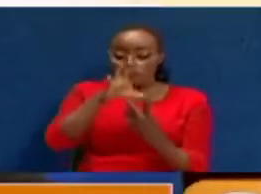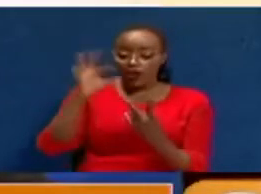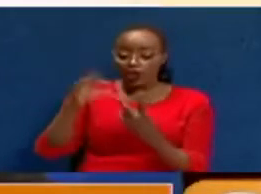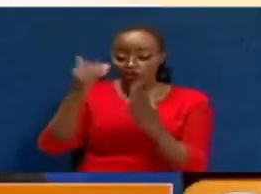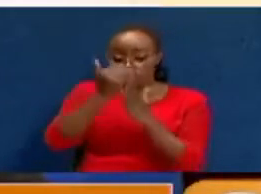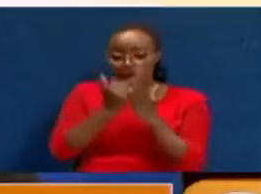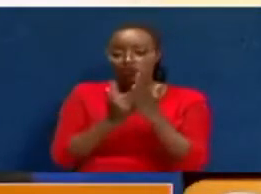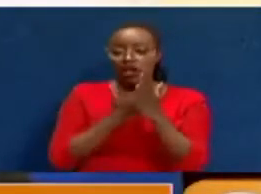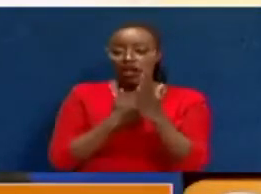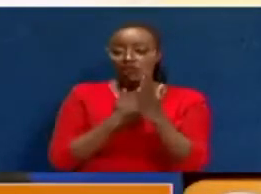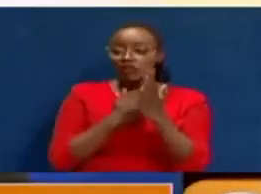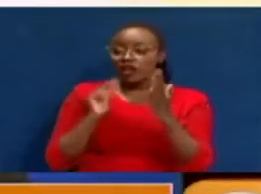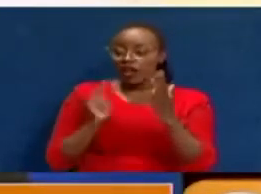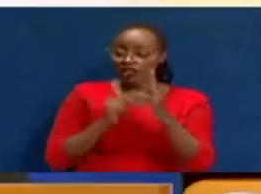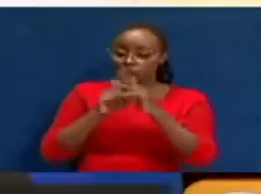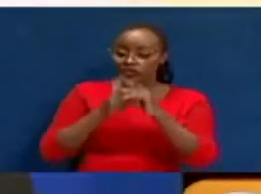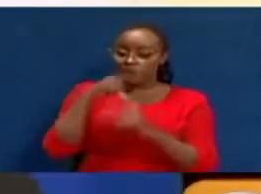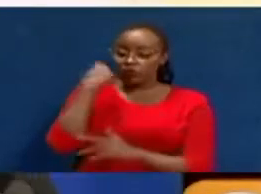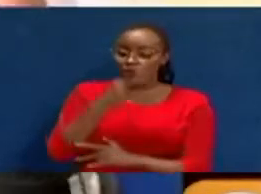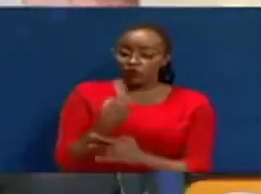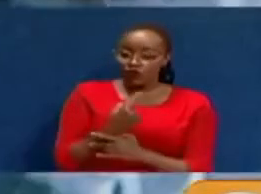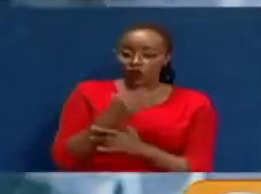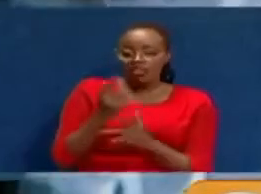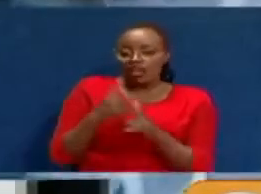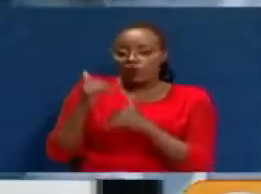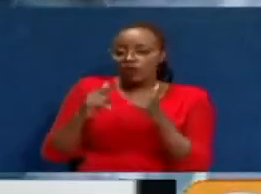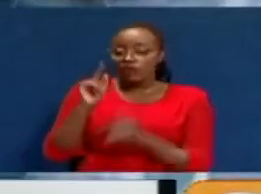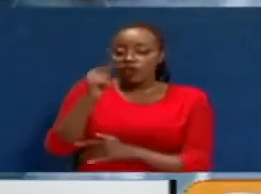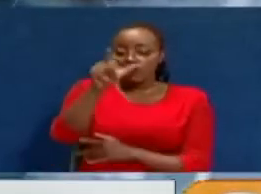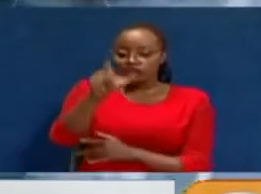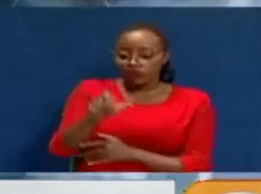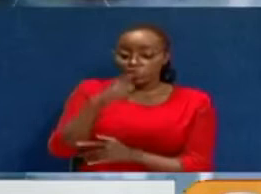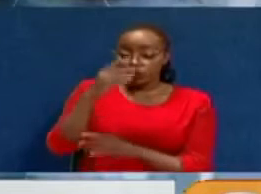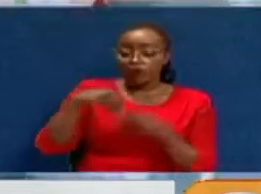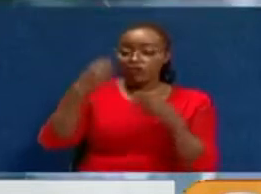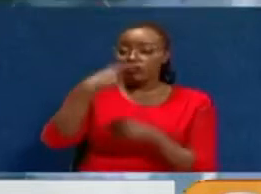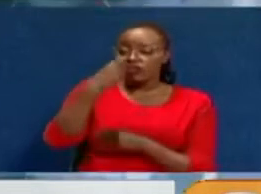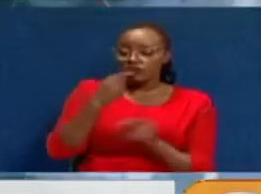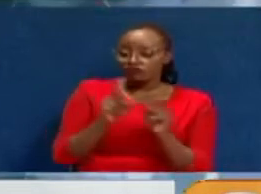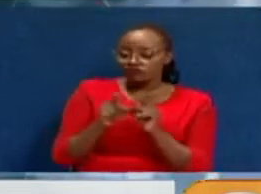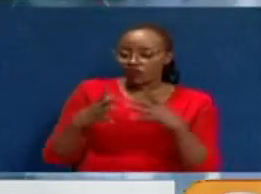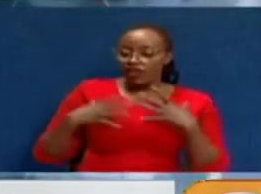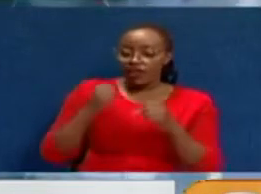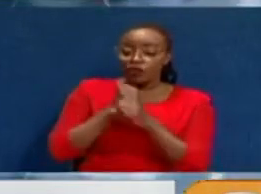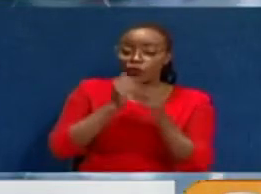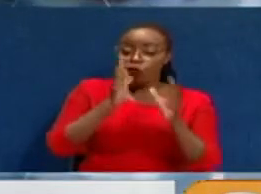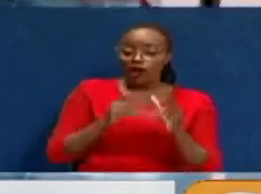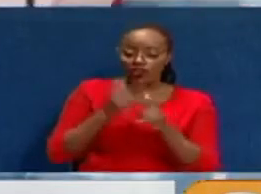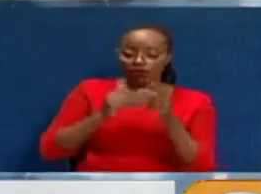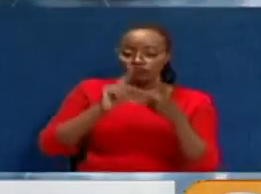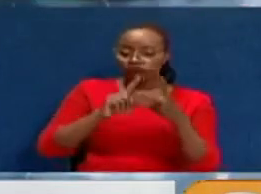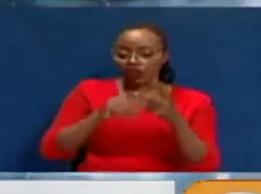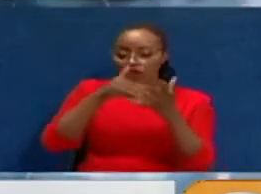list of who do we start with, who do we end with. The first to be vaccinated will be frontline healthcare workers, followed